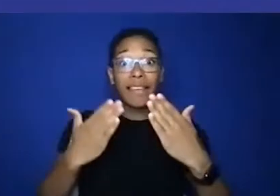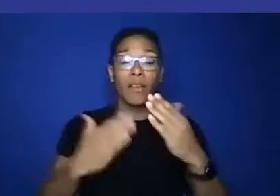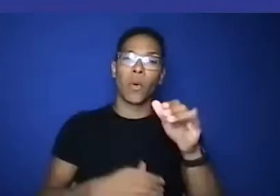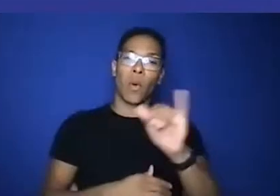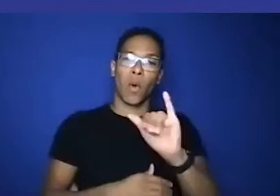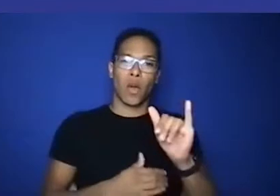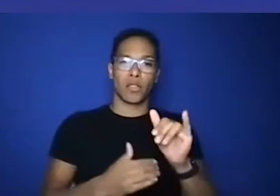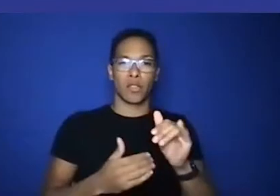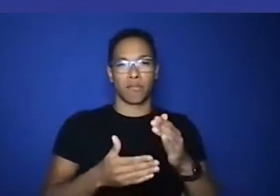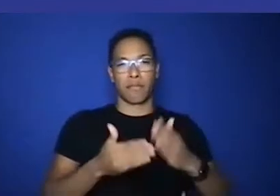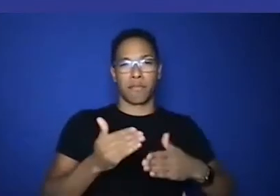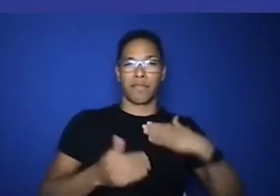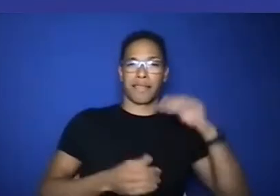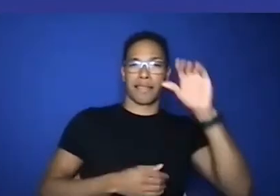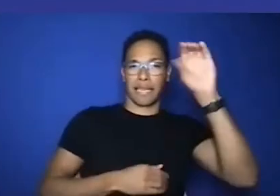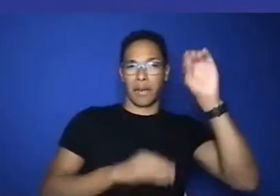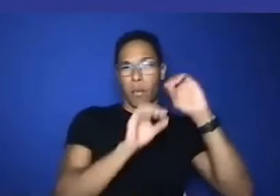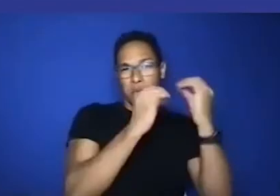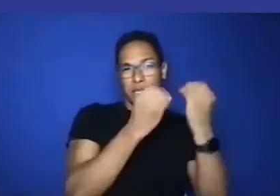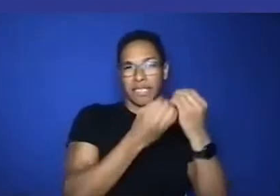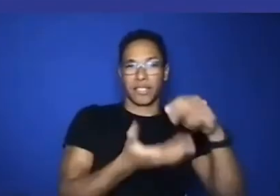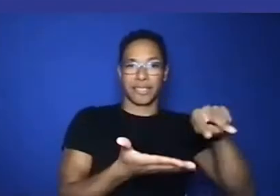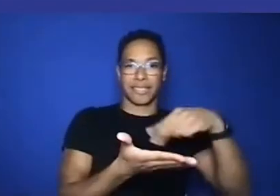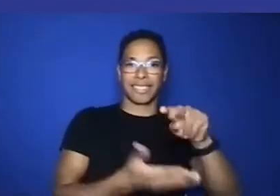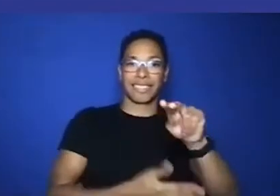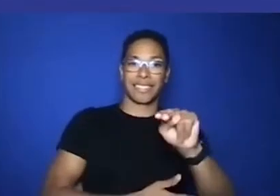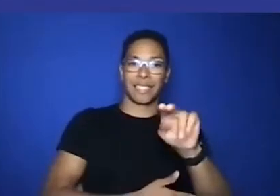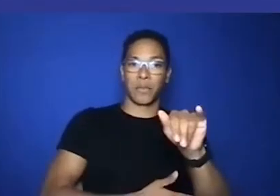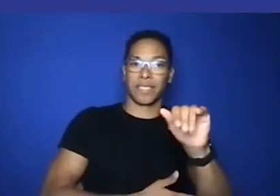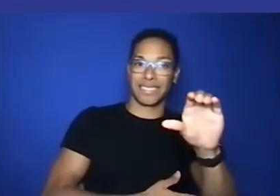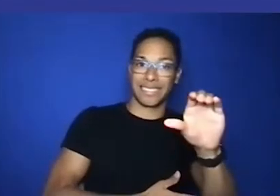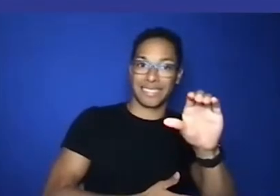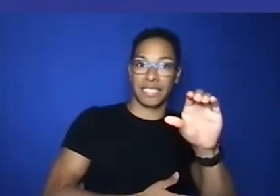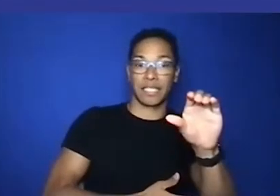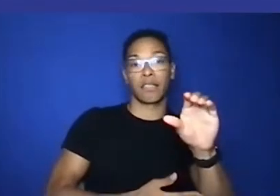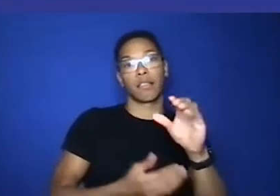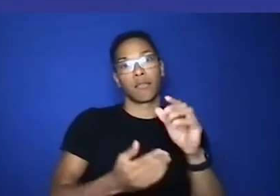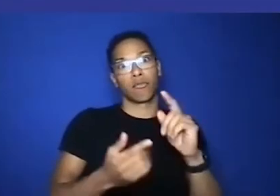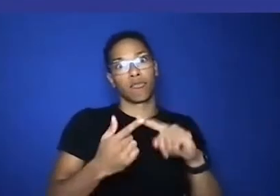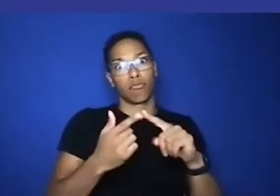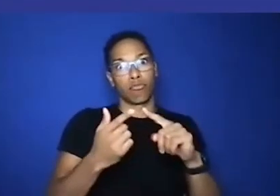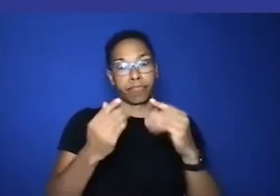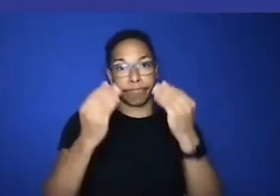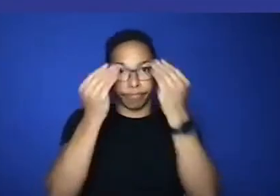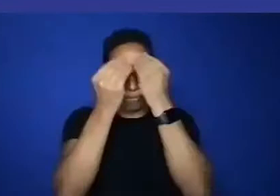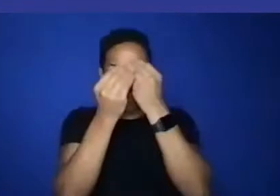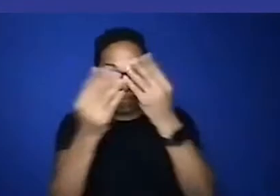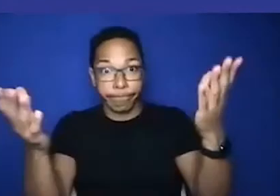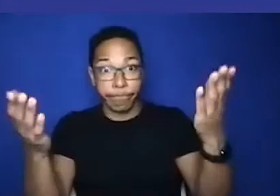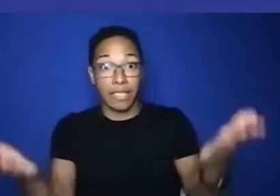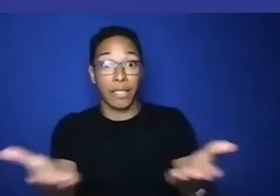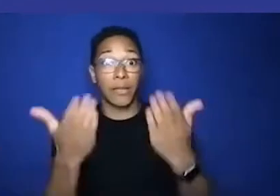and Brenda and Alejandra and Aravel, and to you all for joining and being here.